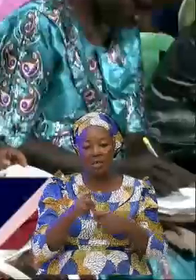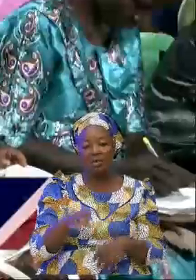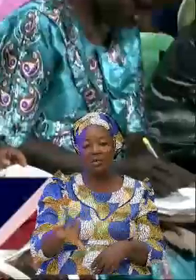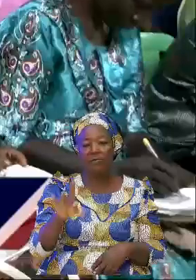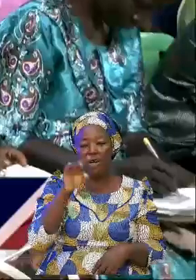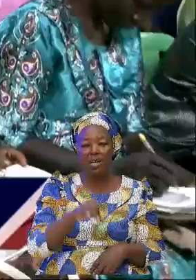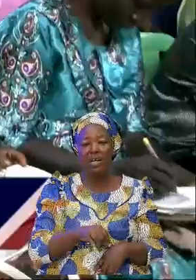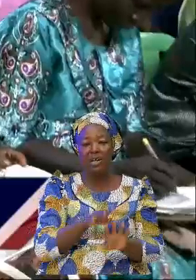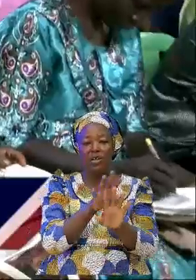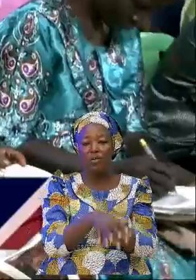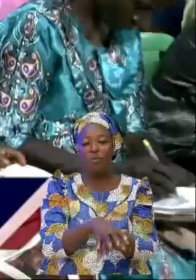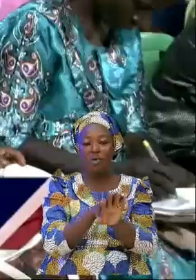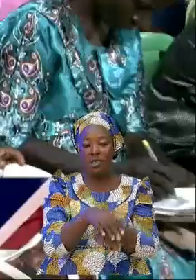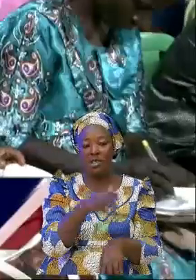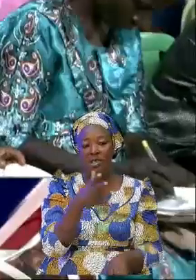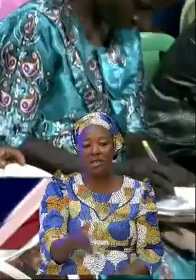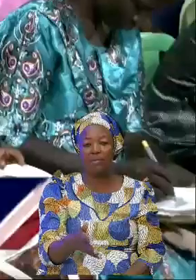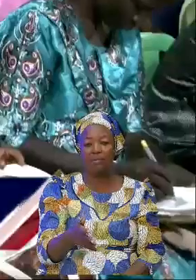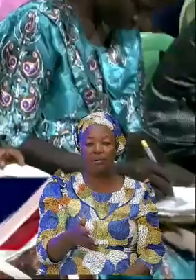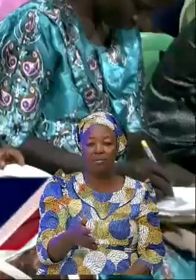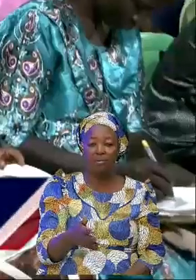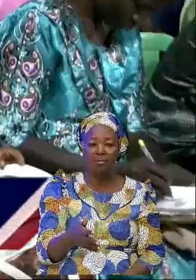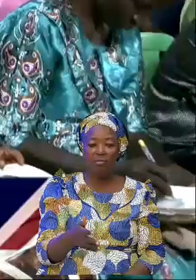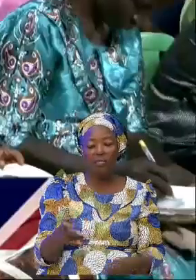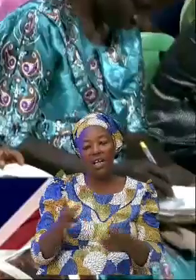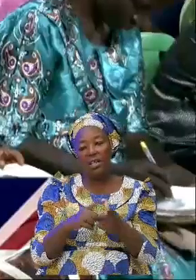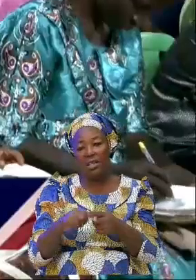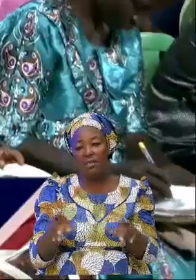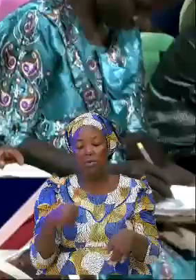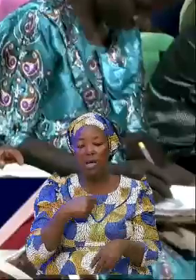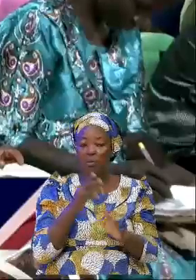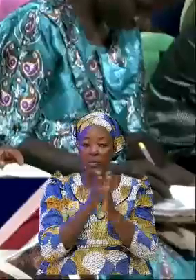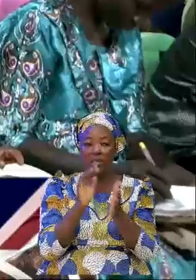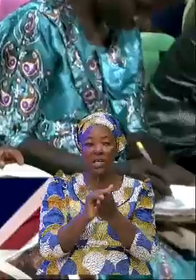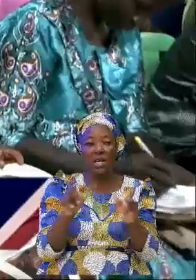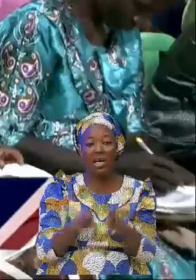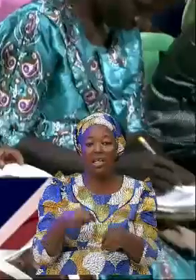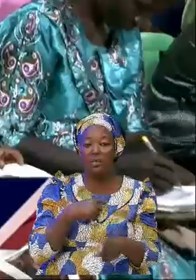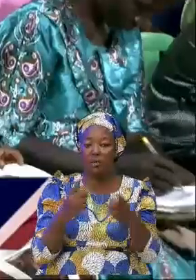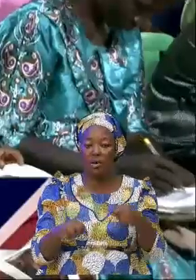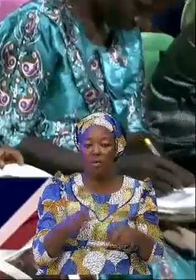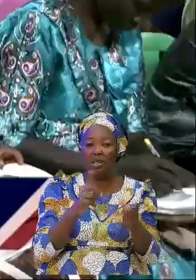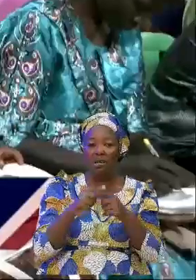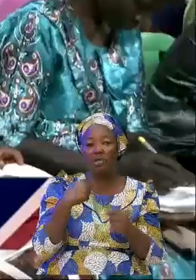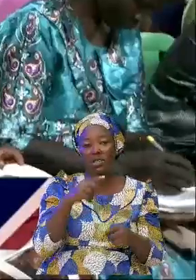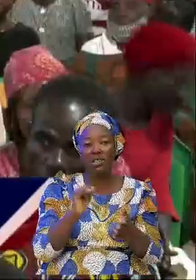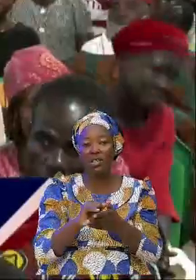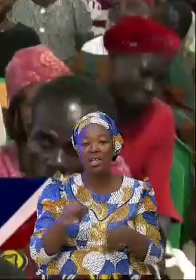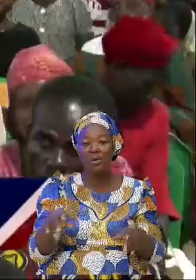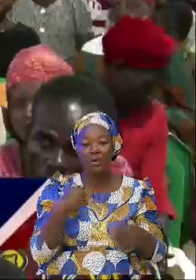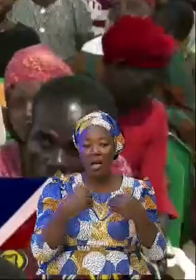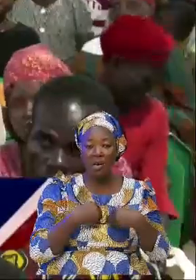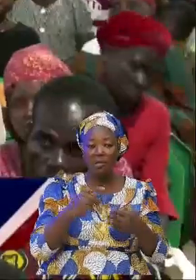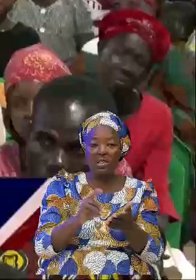join hypocrisy. I pray as we come, and we say we have the